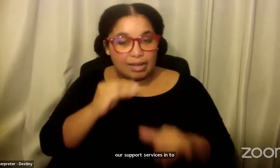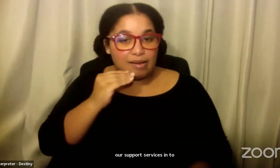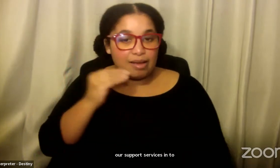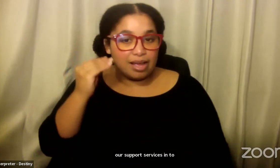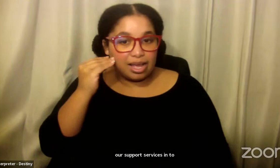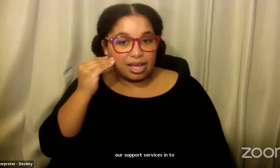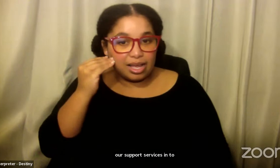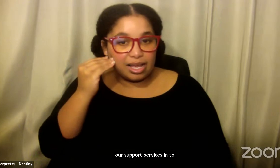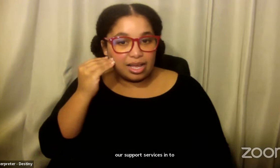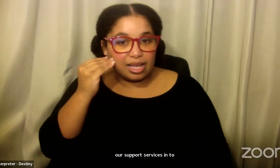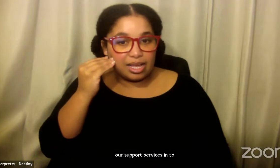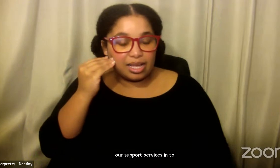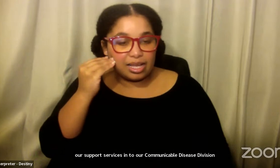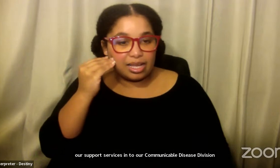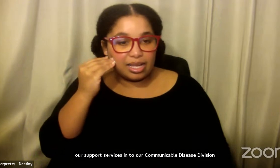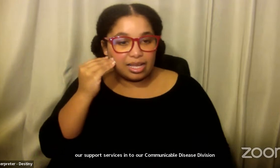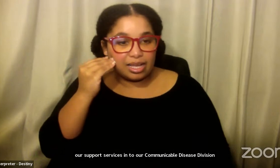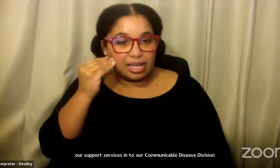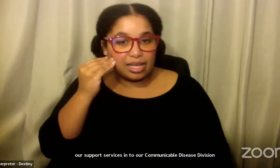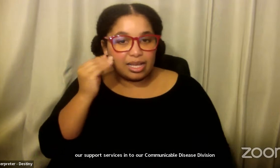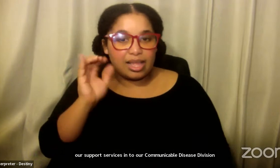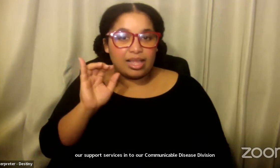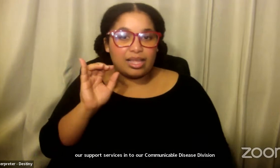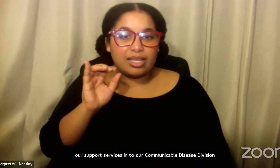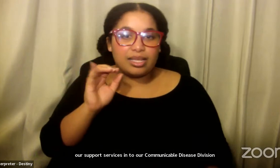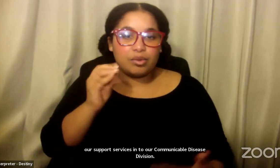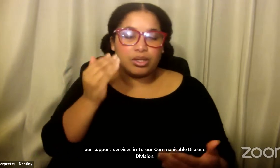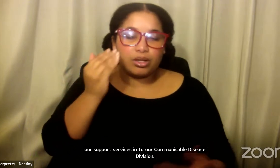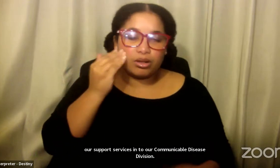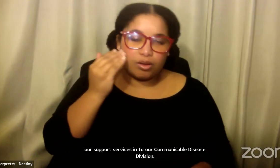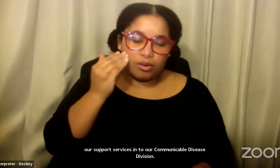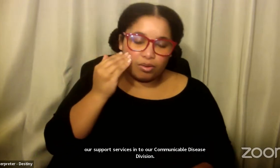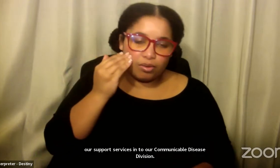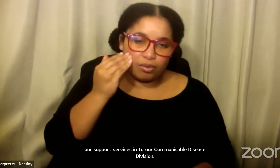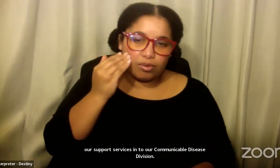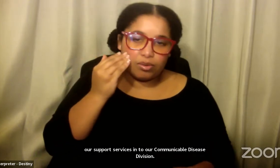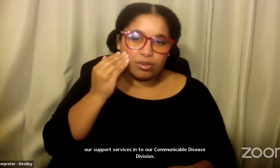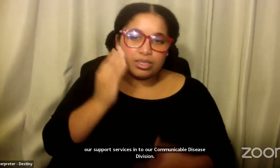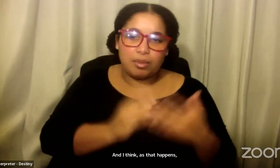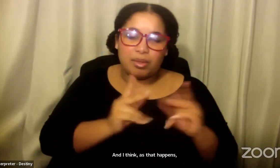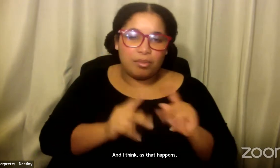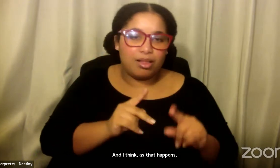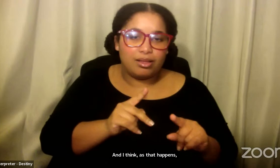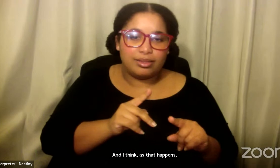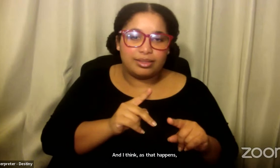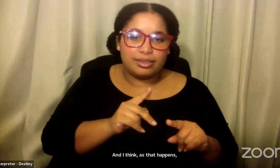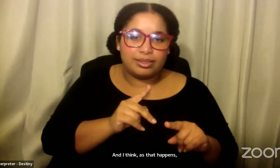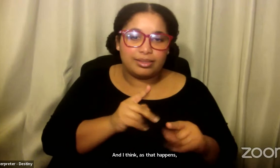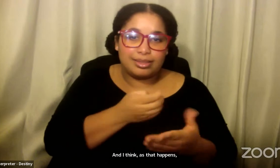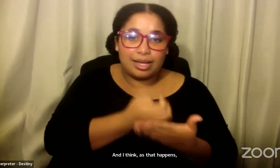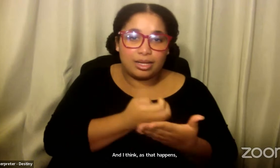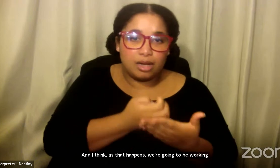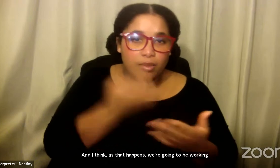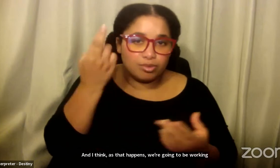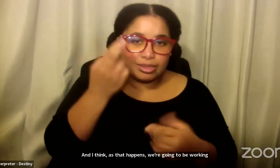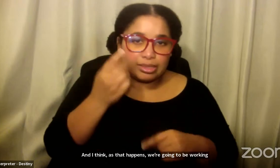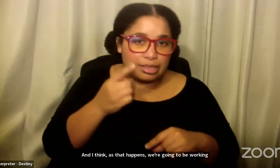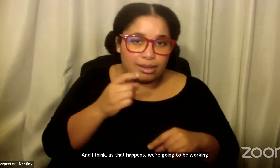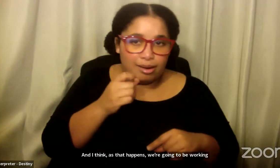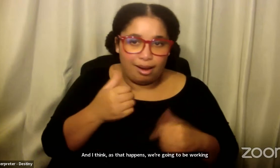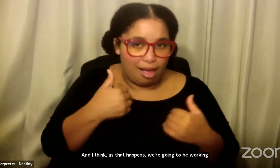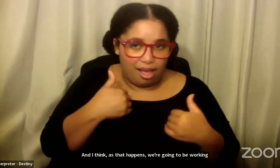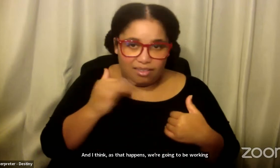you can't, and that's the caveat, we know that a lot of people do not, for, economic reasons, do not have